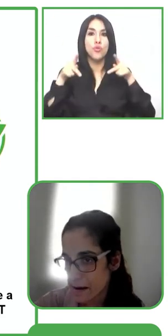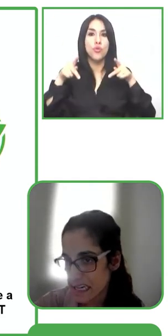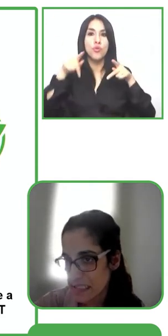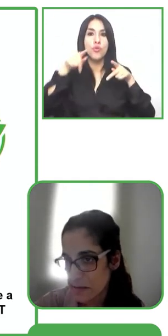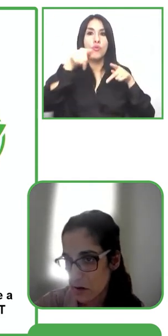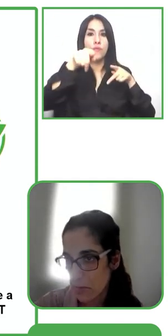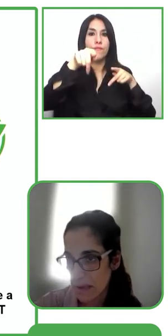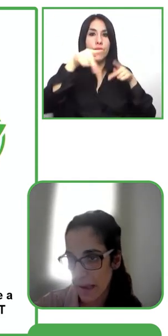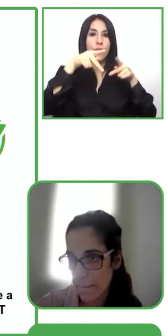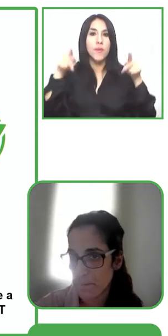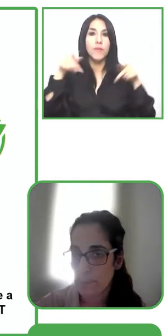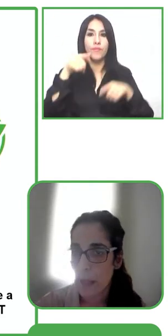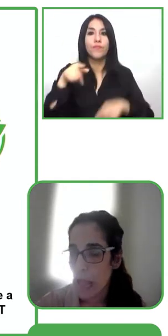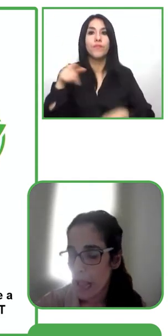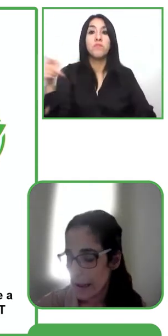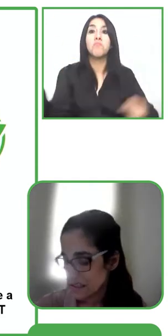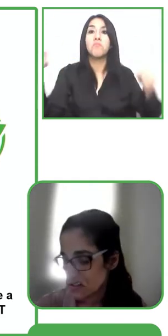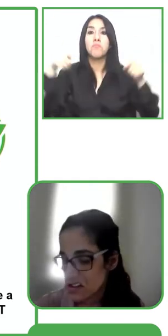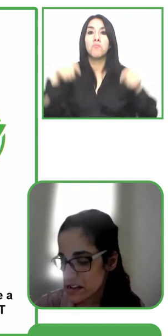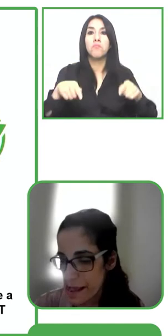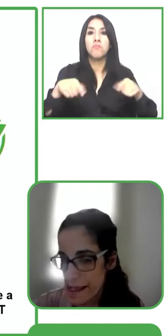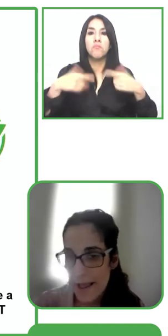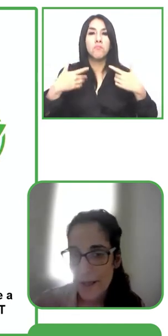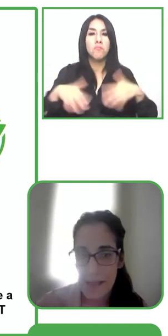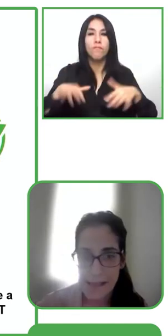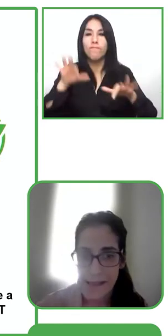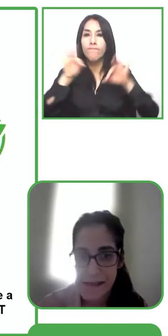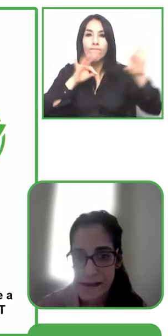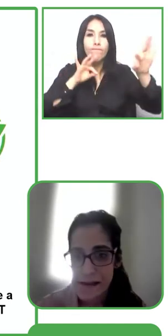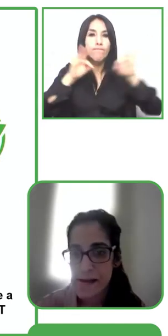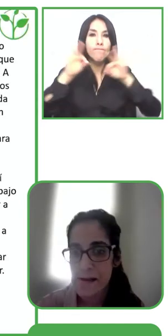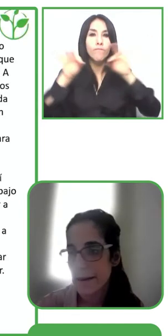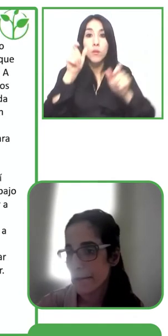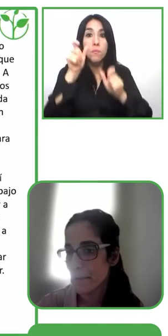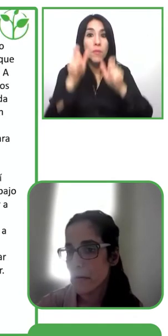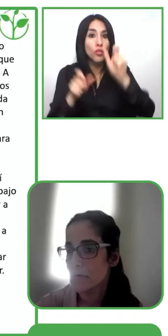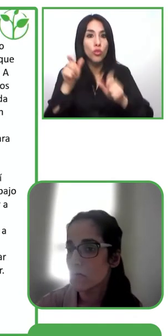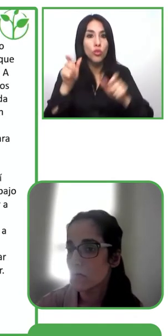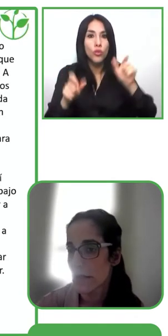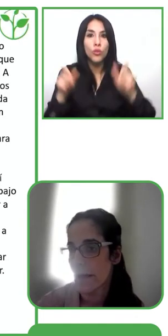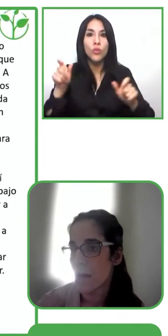empowerment of people with disabilities in the world of